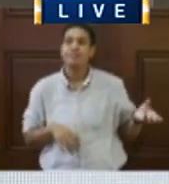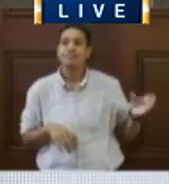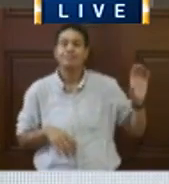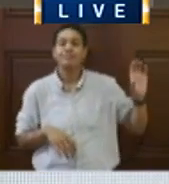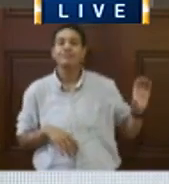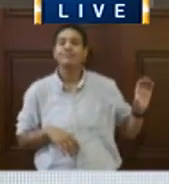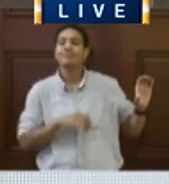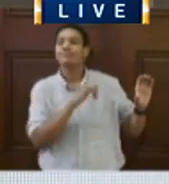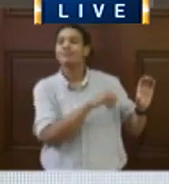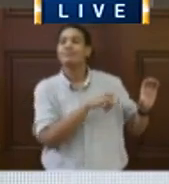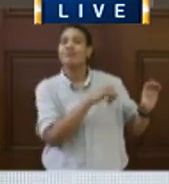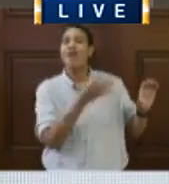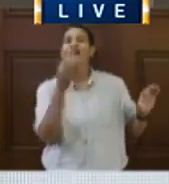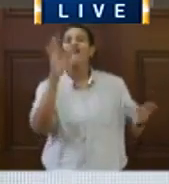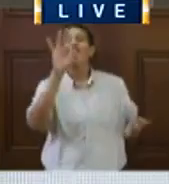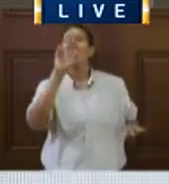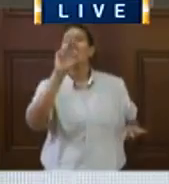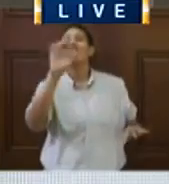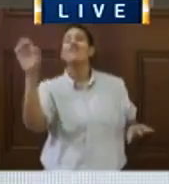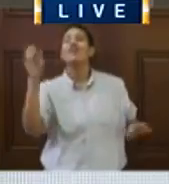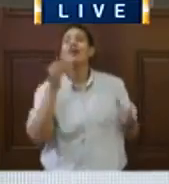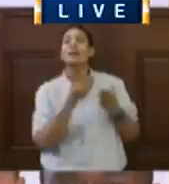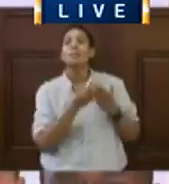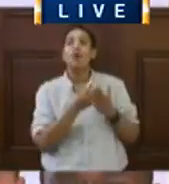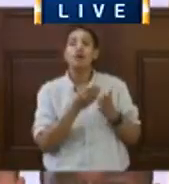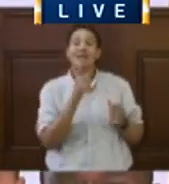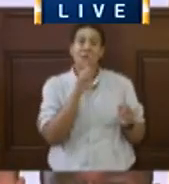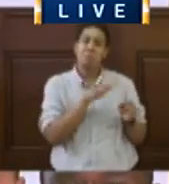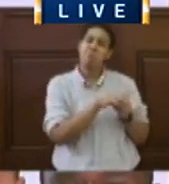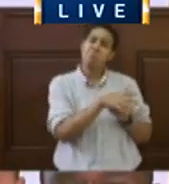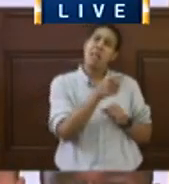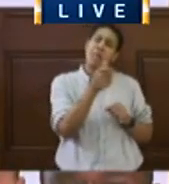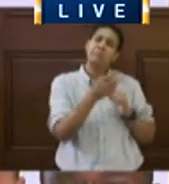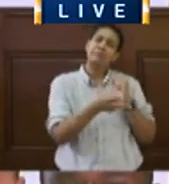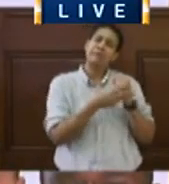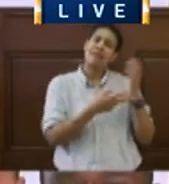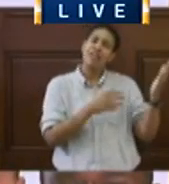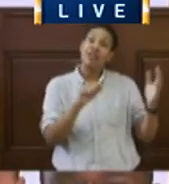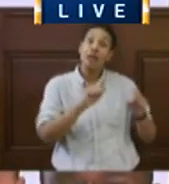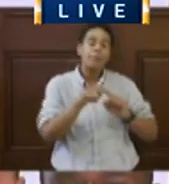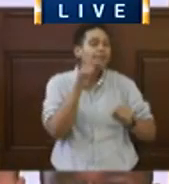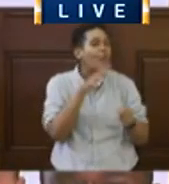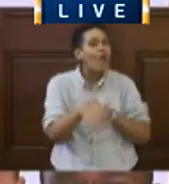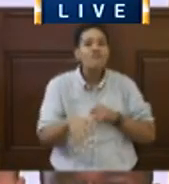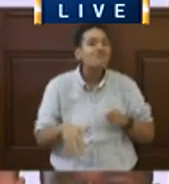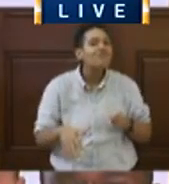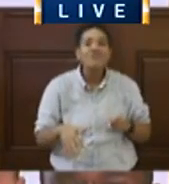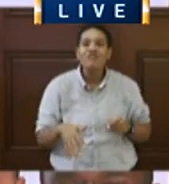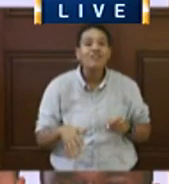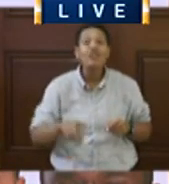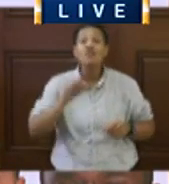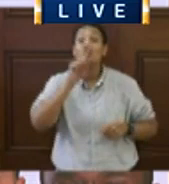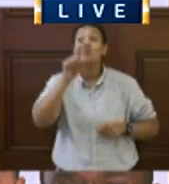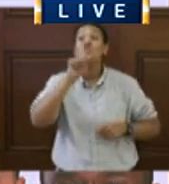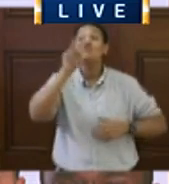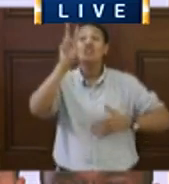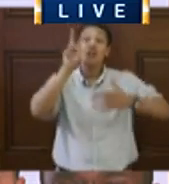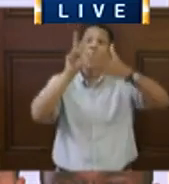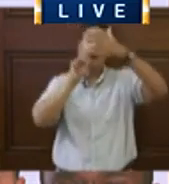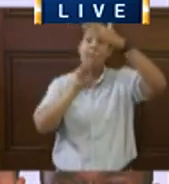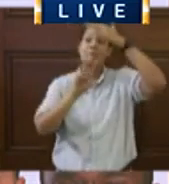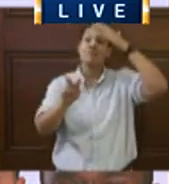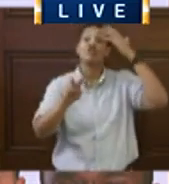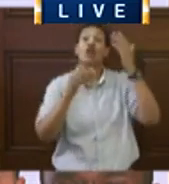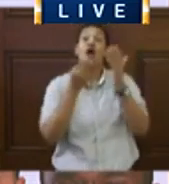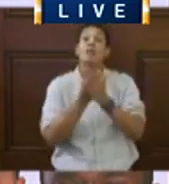free. There might be a little reserve, but not enough. The truth is, it is all projected on the revenues that